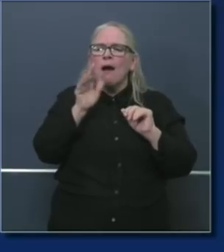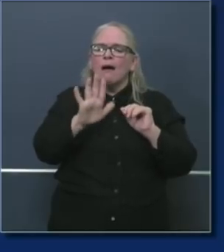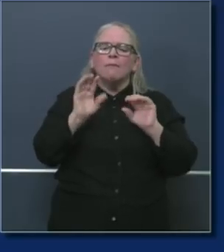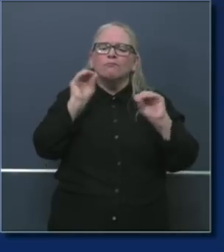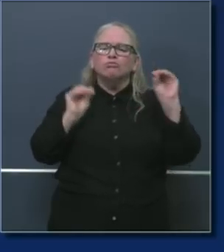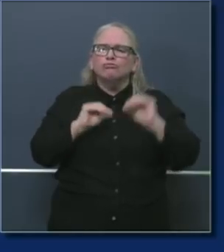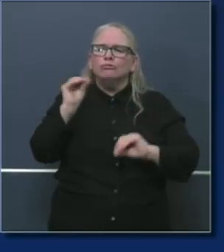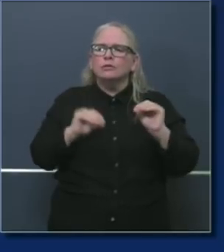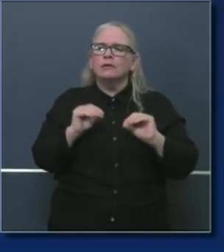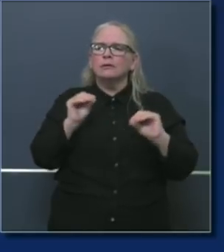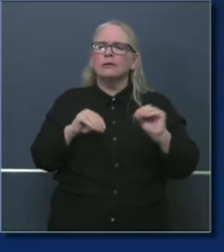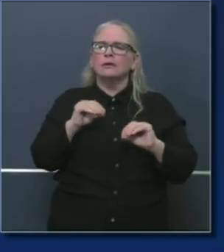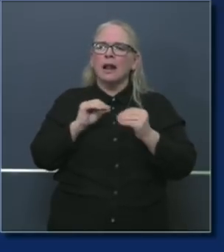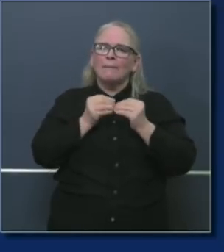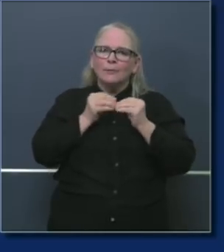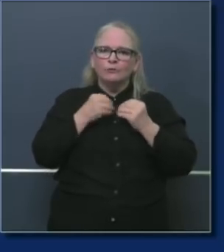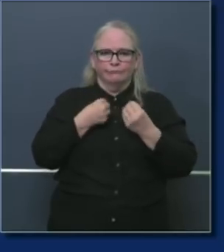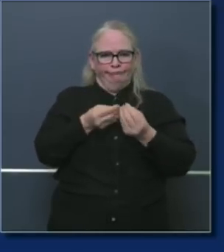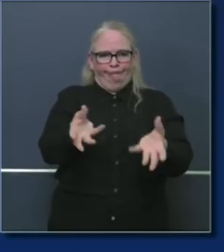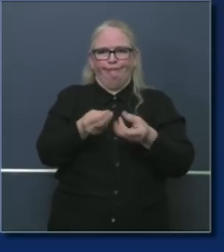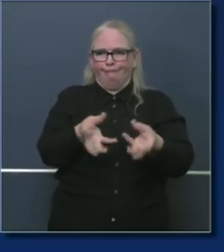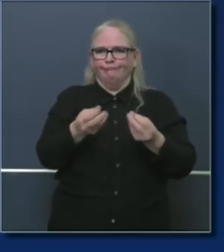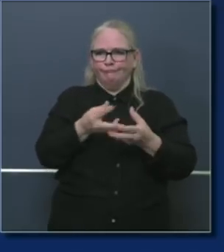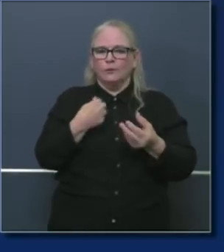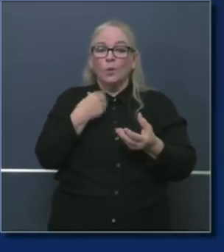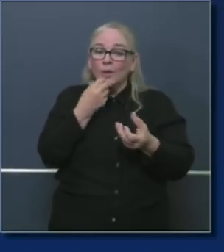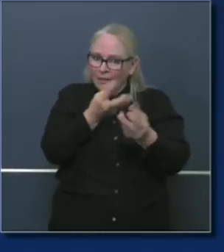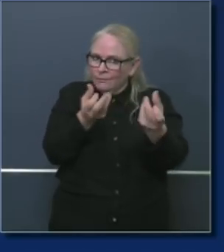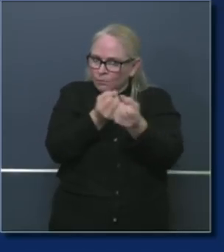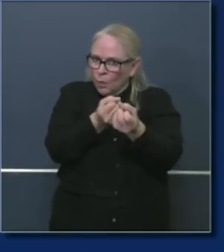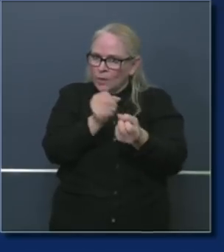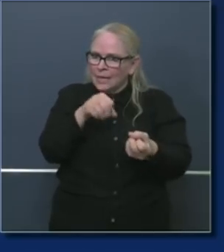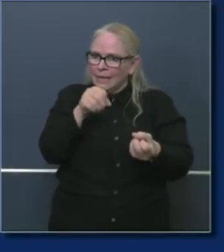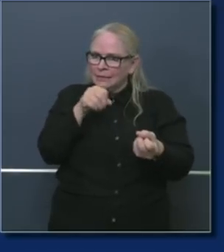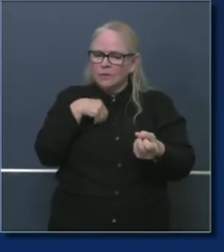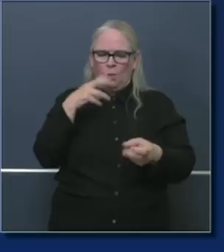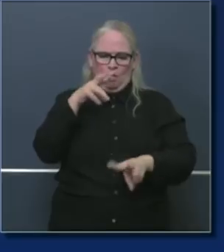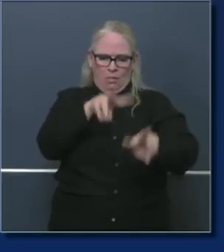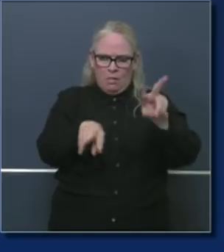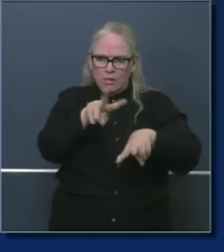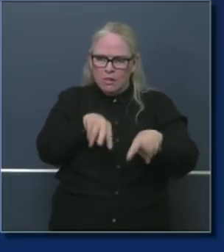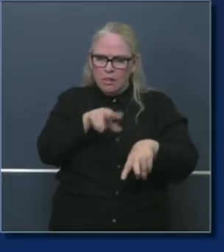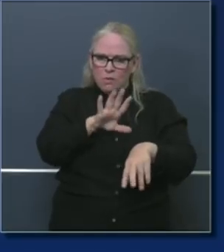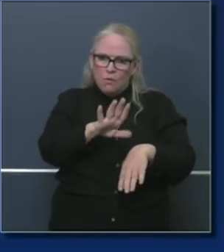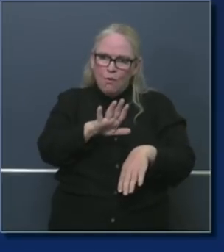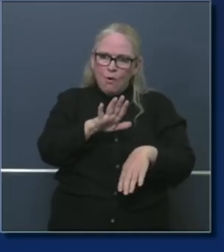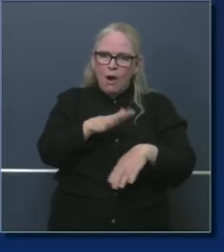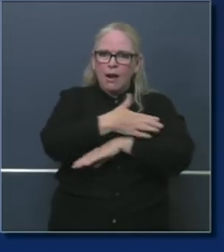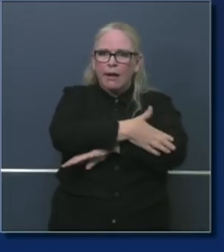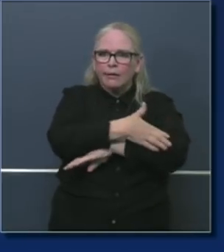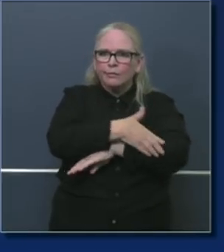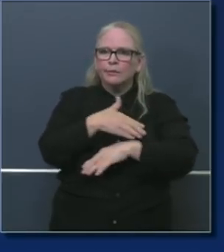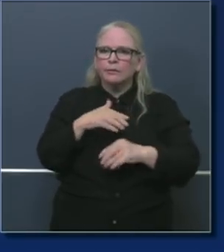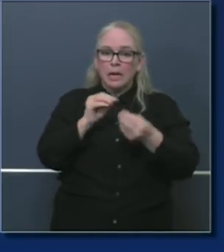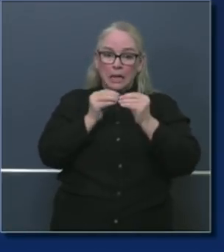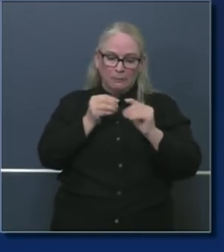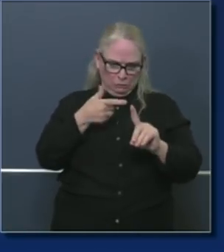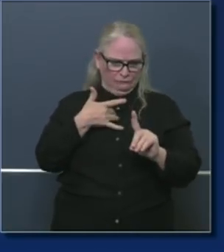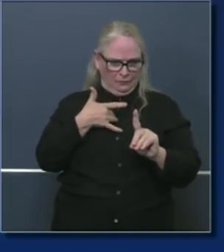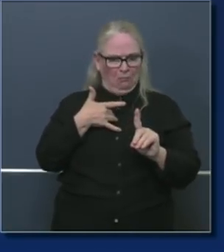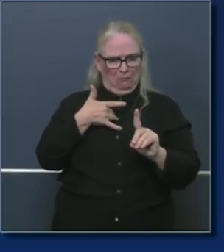provide technical assistance to the counties to review their attestations to ensure that all of these